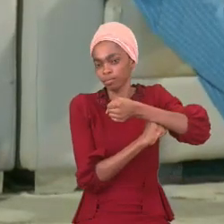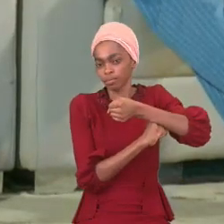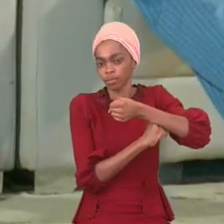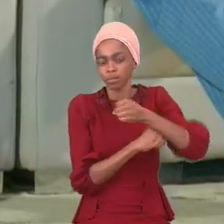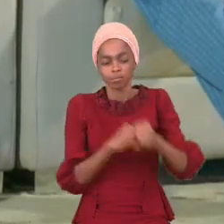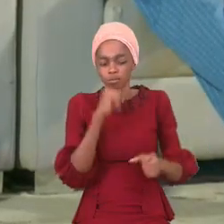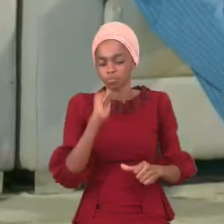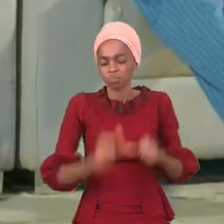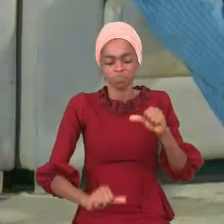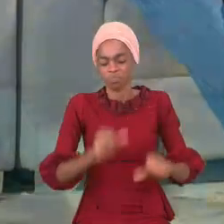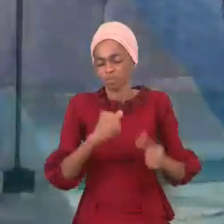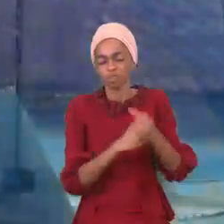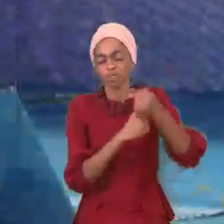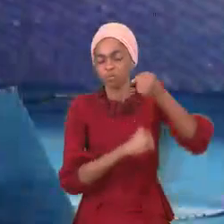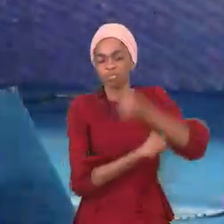undoubted foundation,